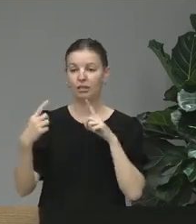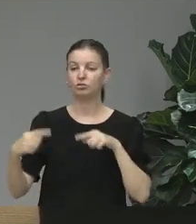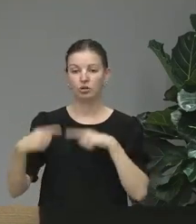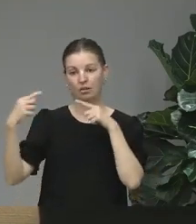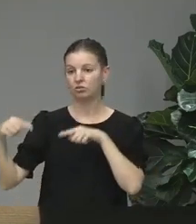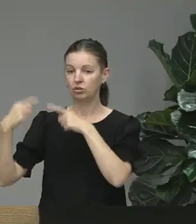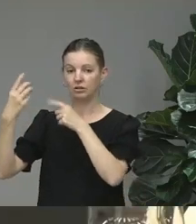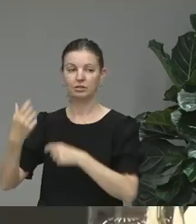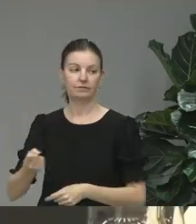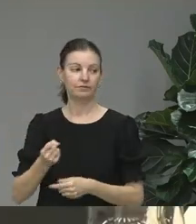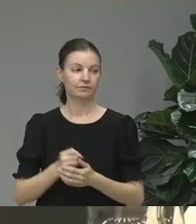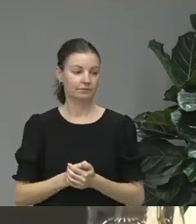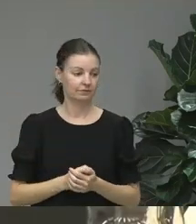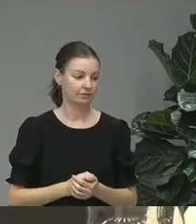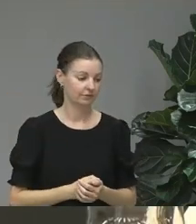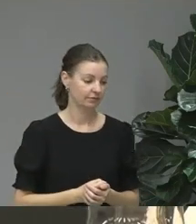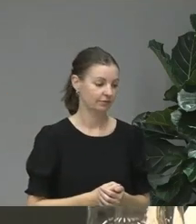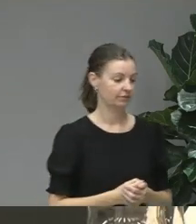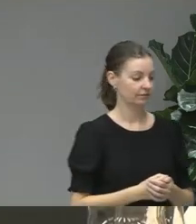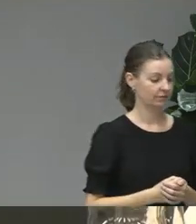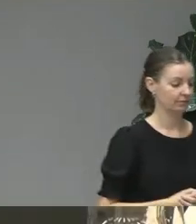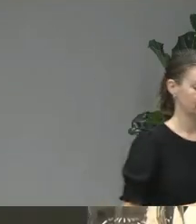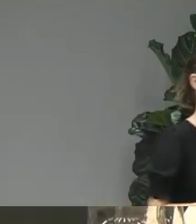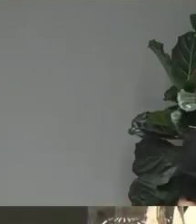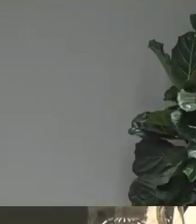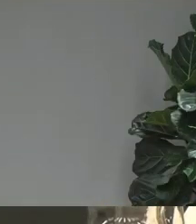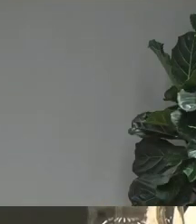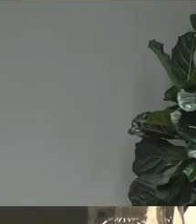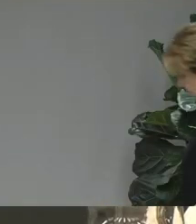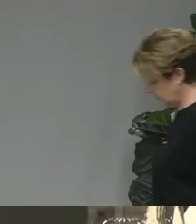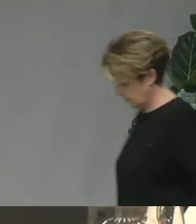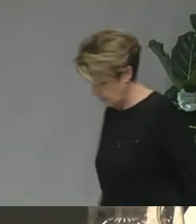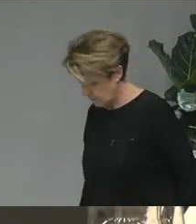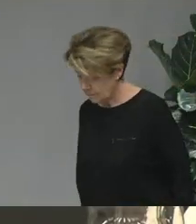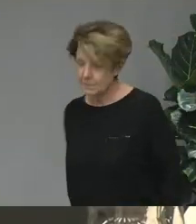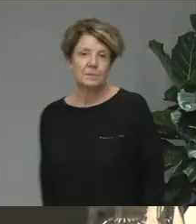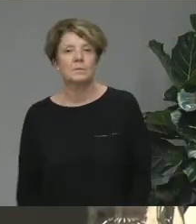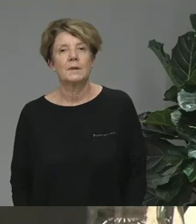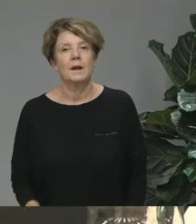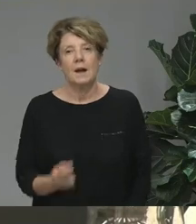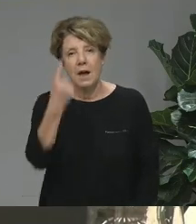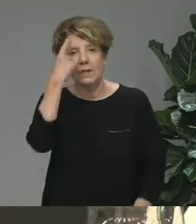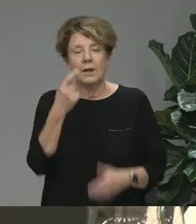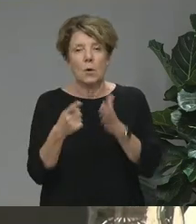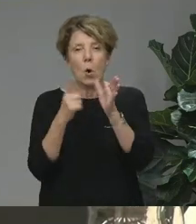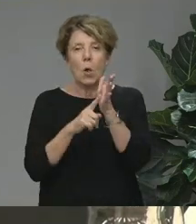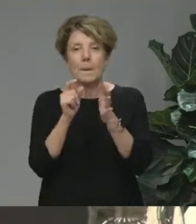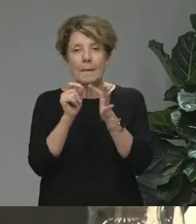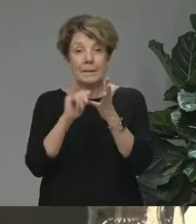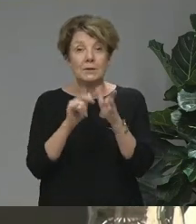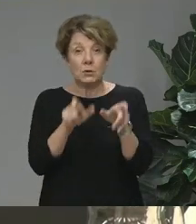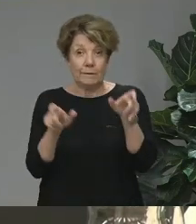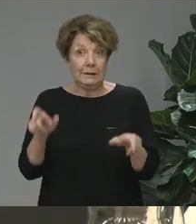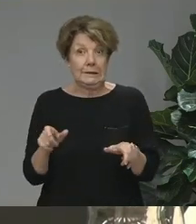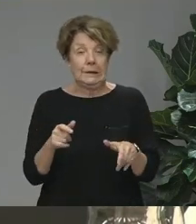huge. I think all public servants are on notice following that Royal Commission. Thank you,